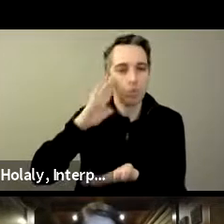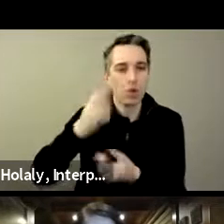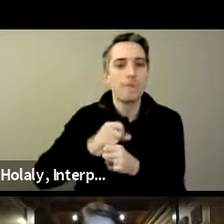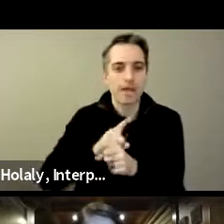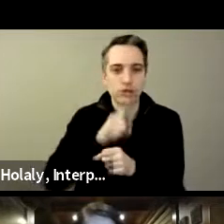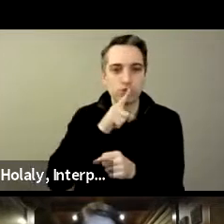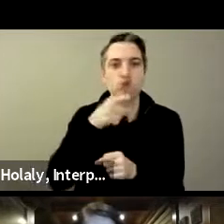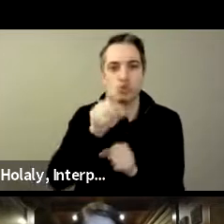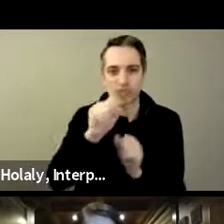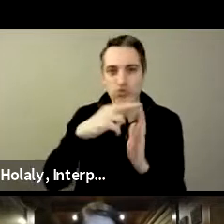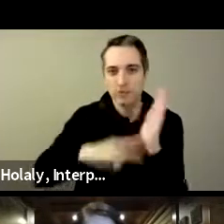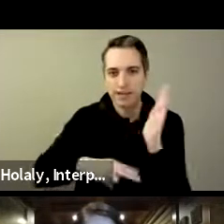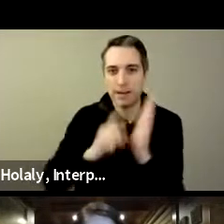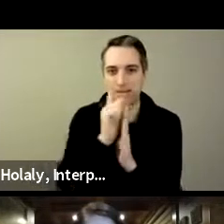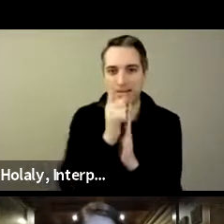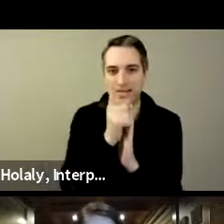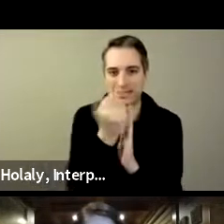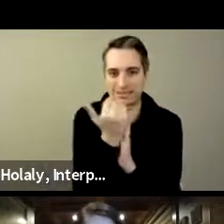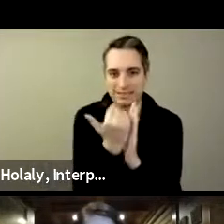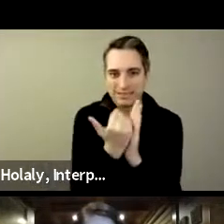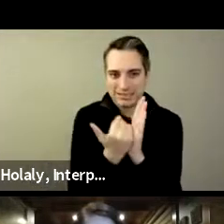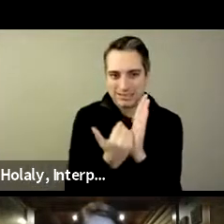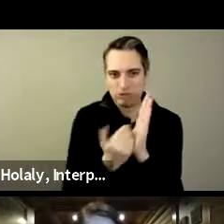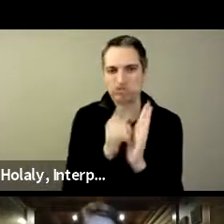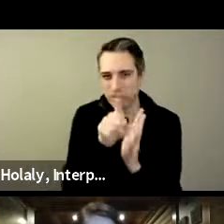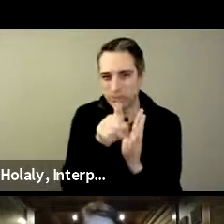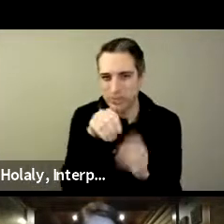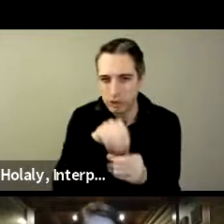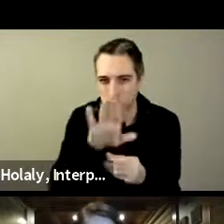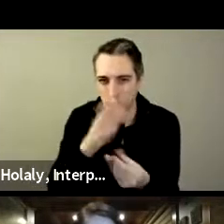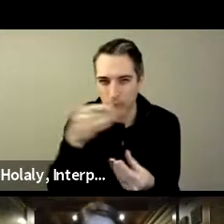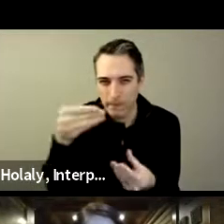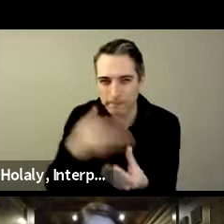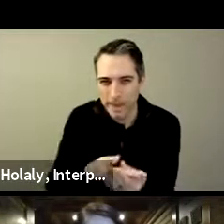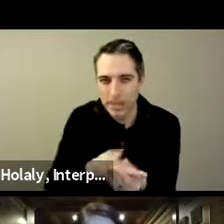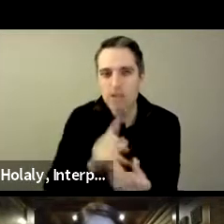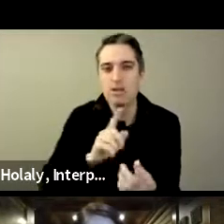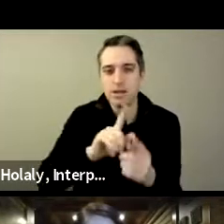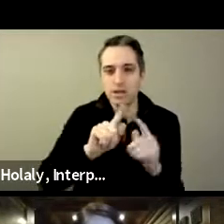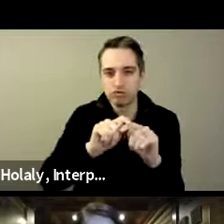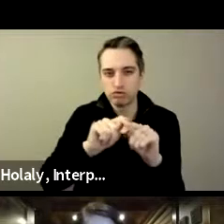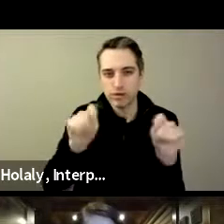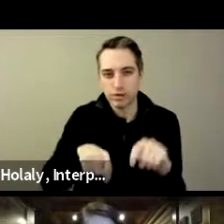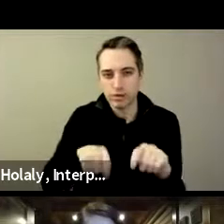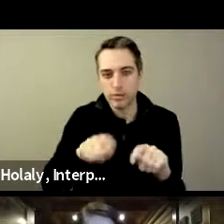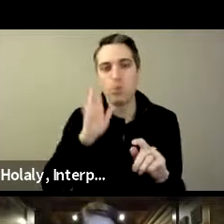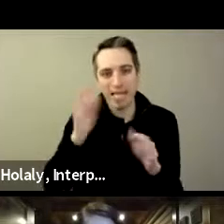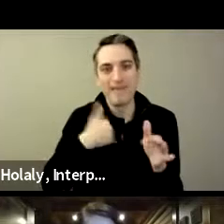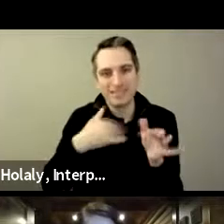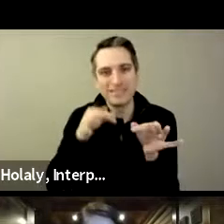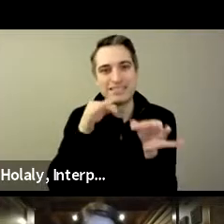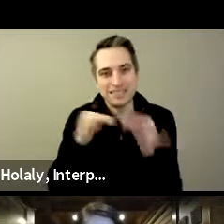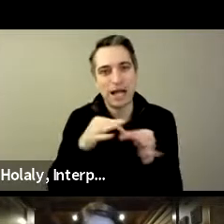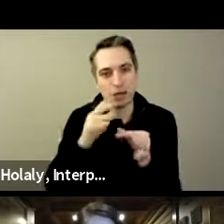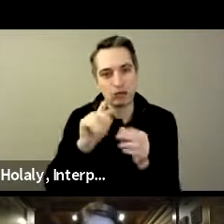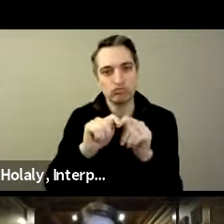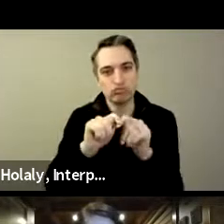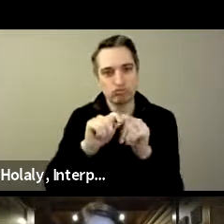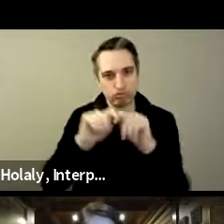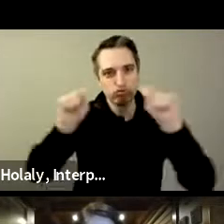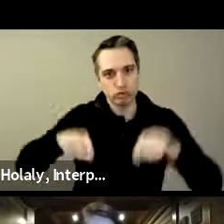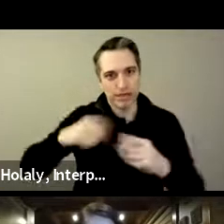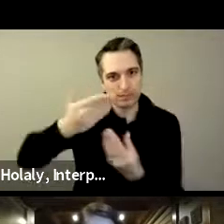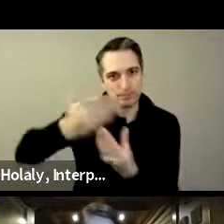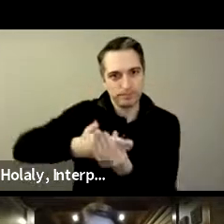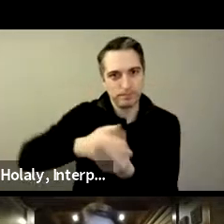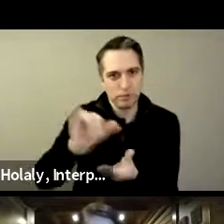to see the minutes from that, which are actually, should be in your packet, but we do have a detailed transcript of that. We have a detailed transcript. And if I'm not mistaken, there's